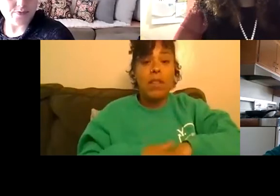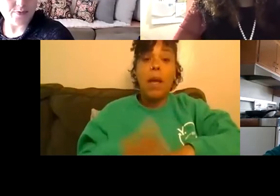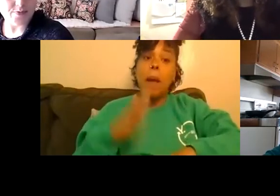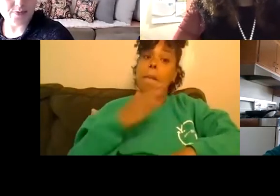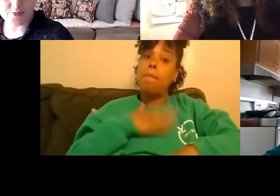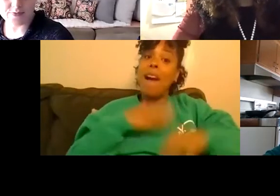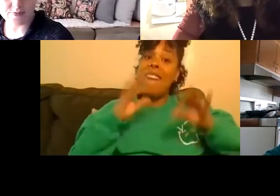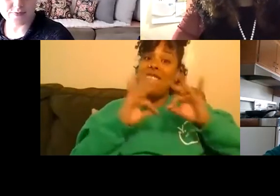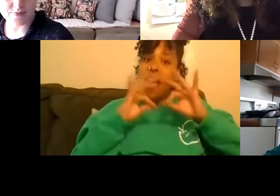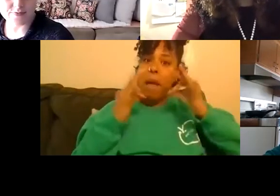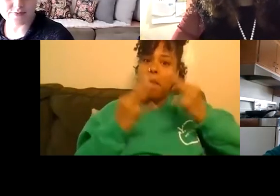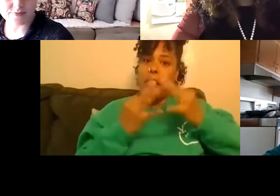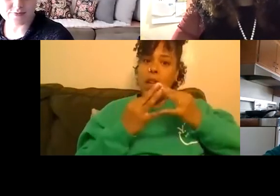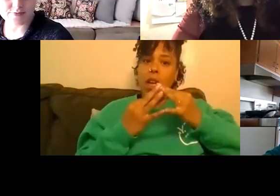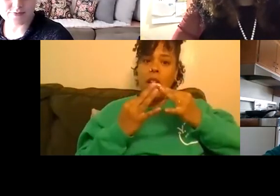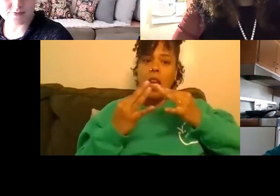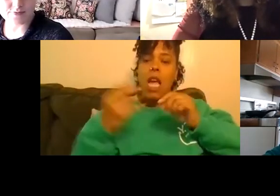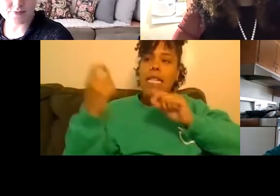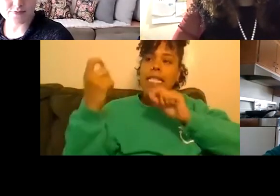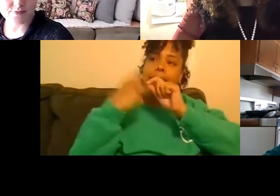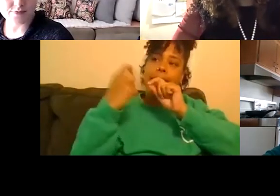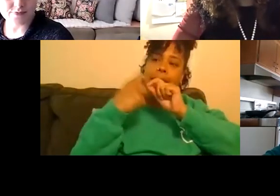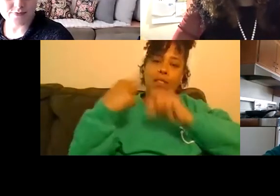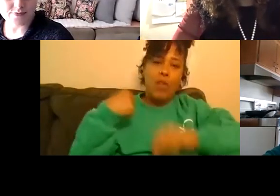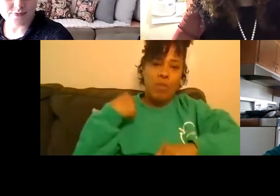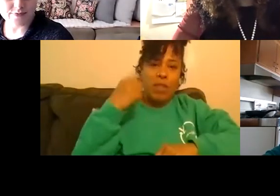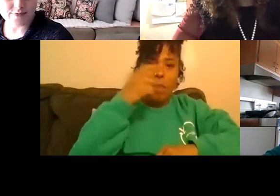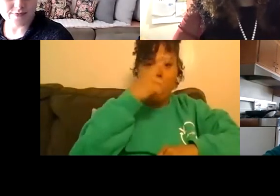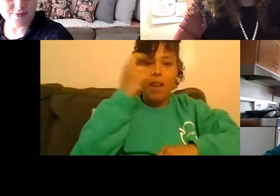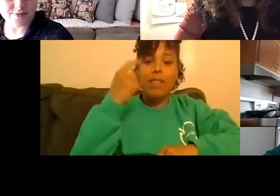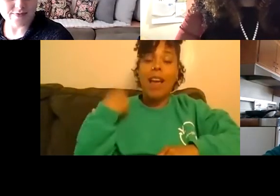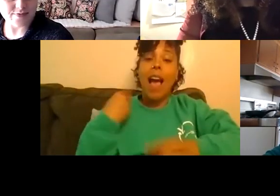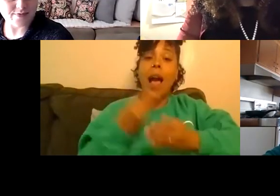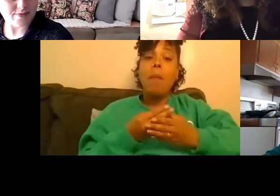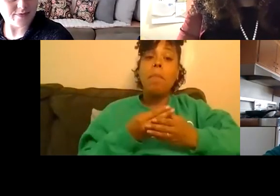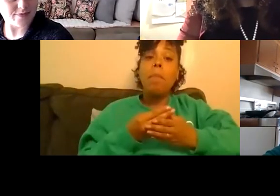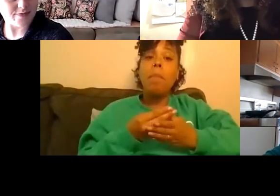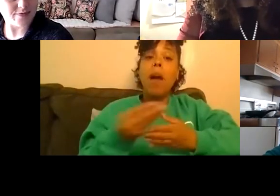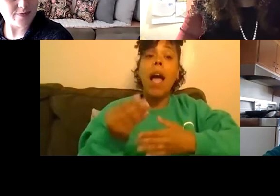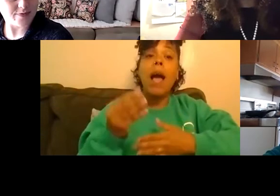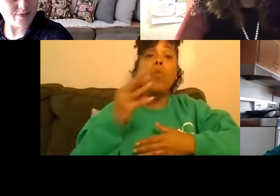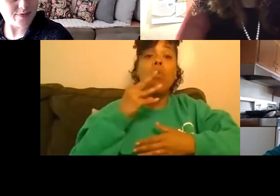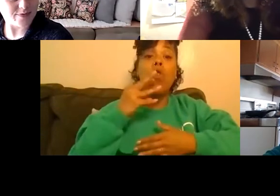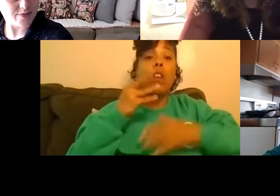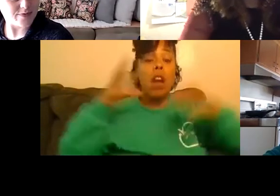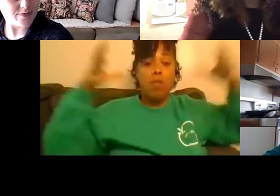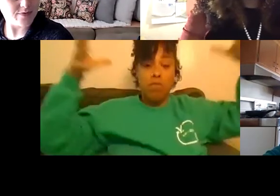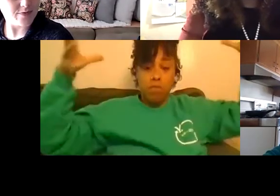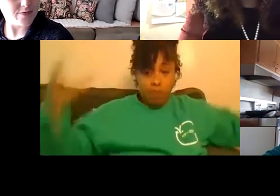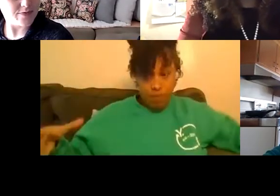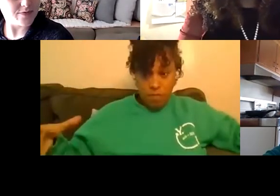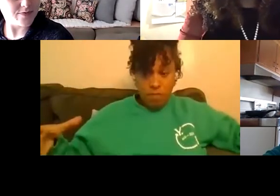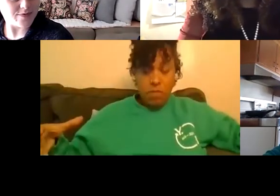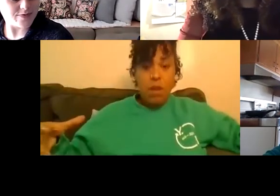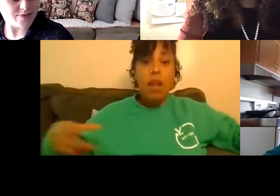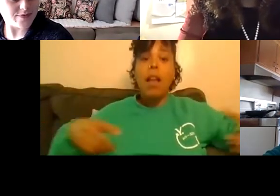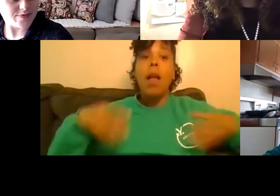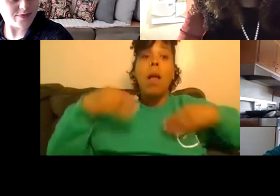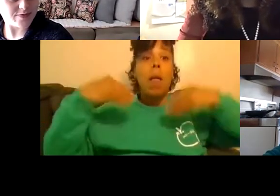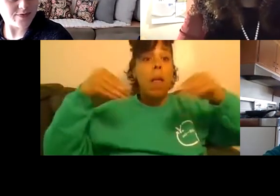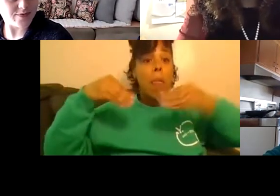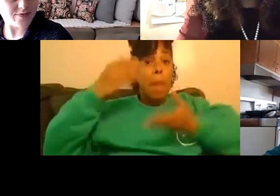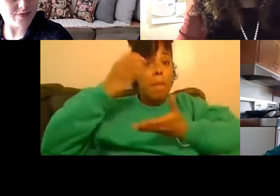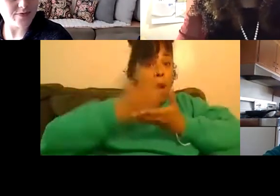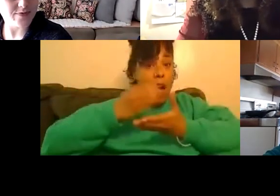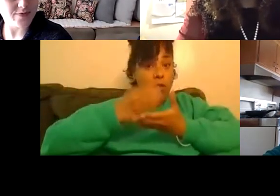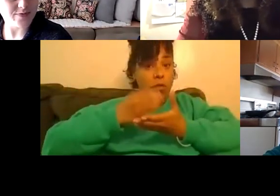me because I buy water by the case. And instead of throwing out the bottles, I put them in a big bag and